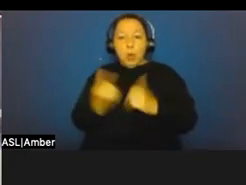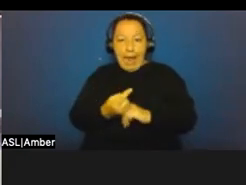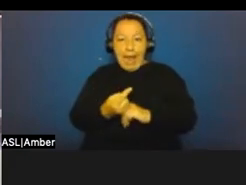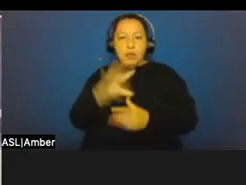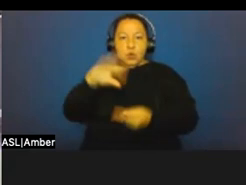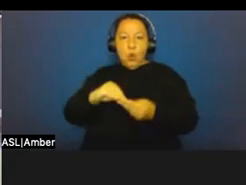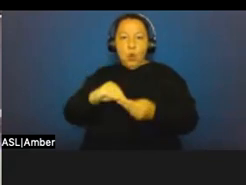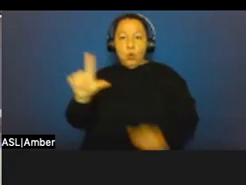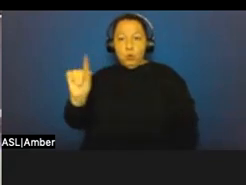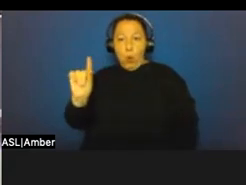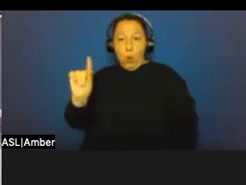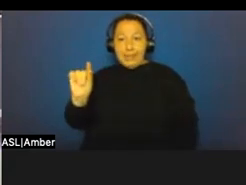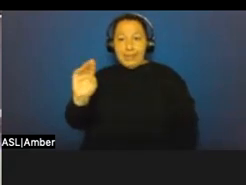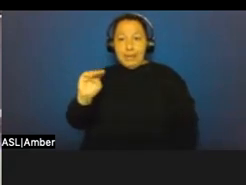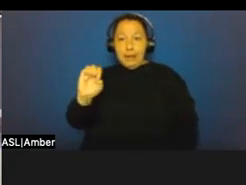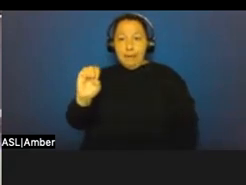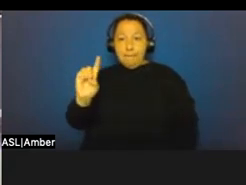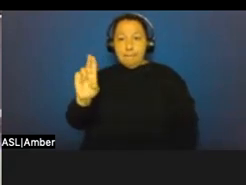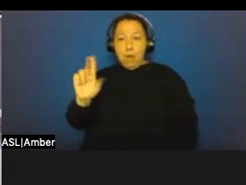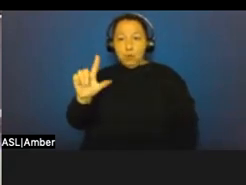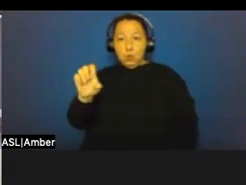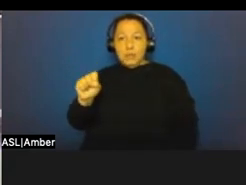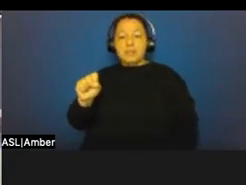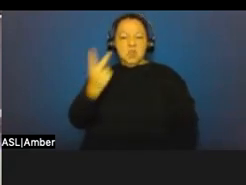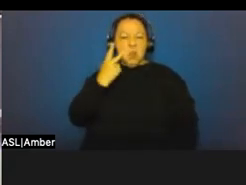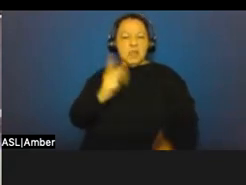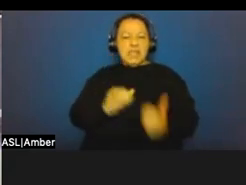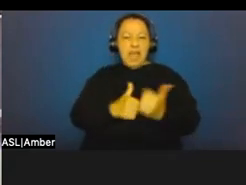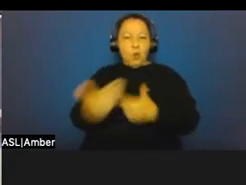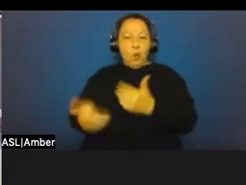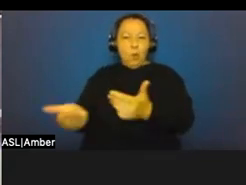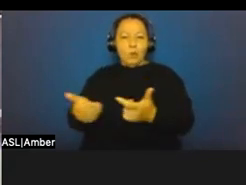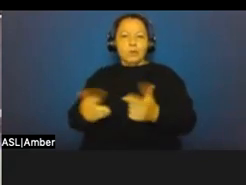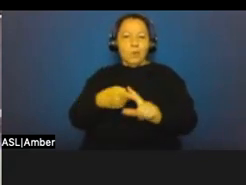and you'll kind of see the flow as we get going. All right.